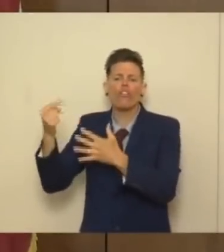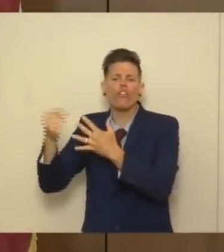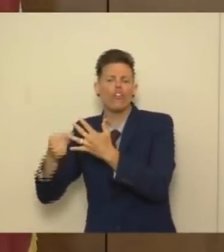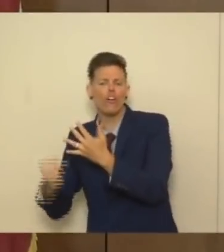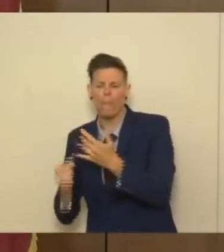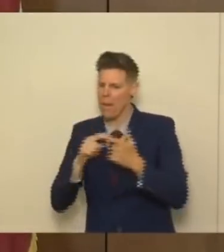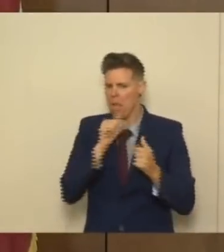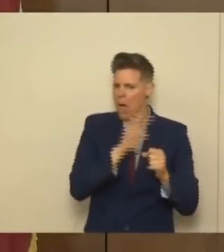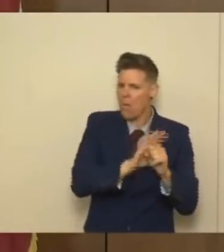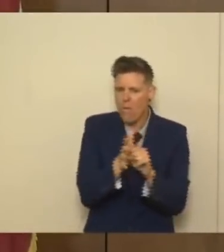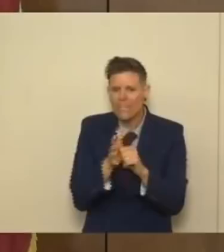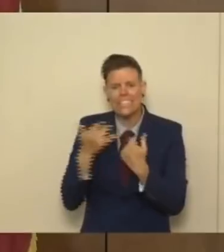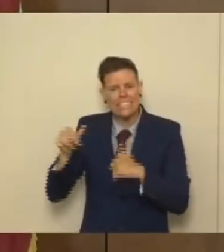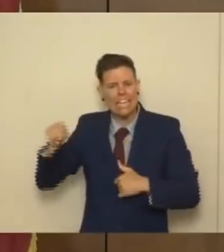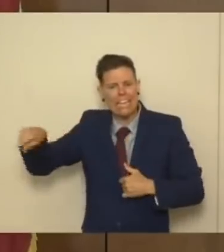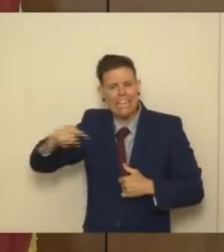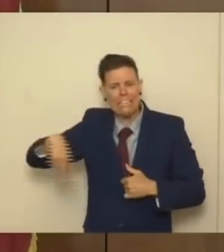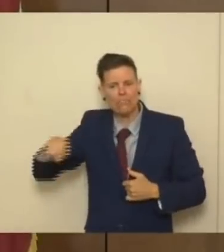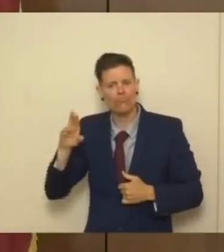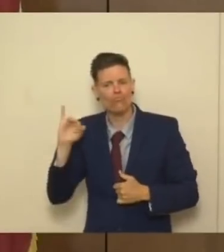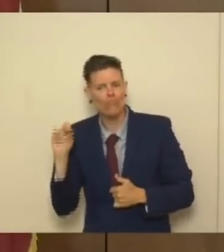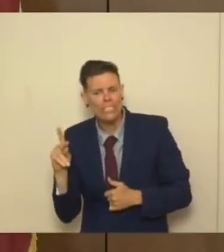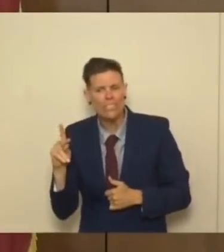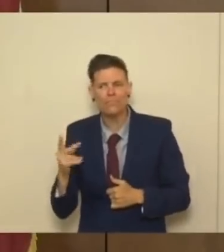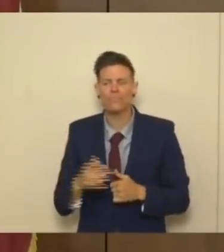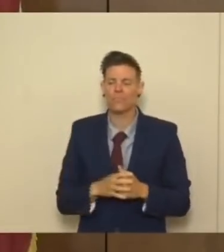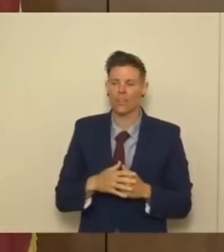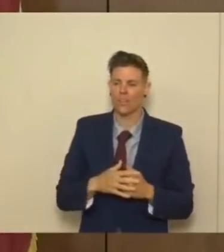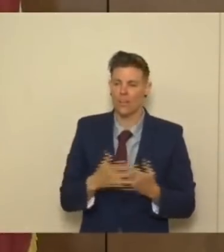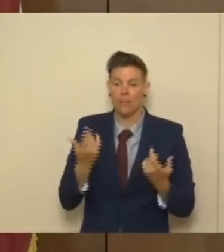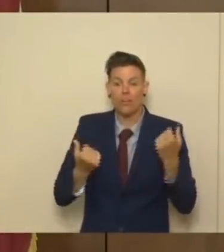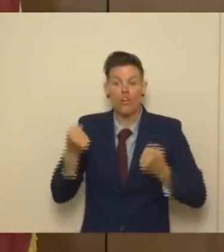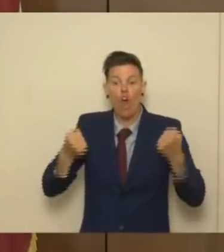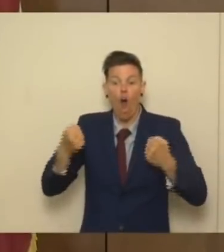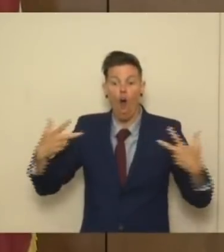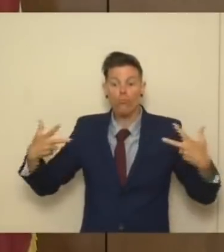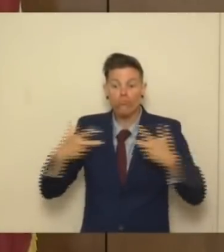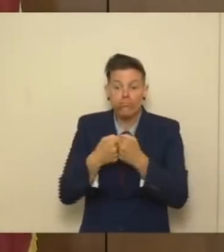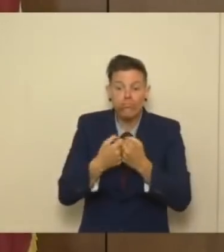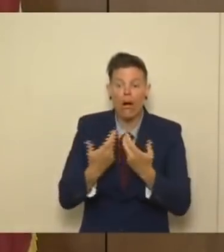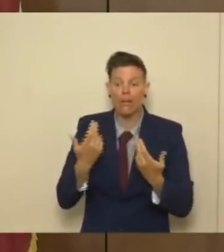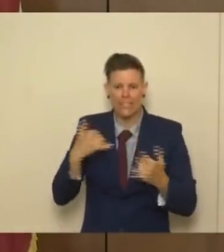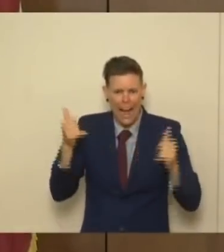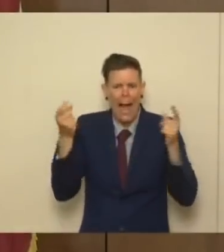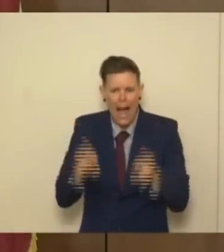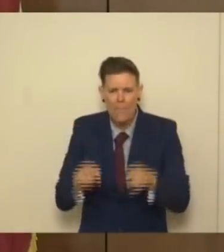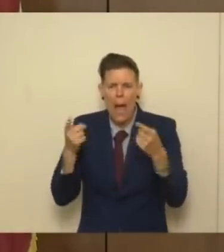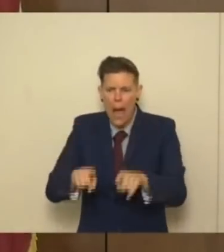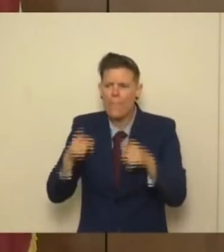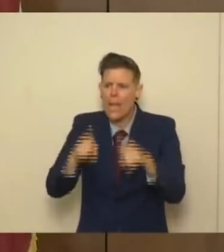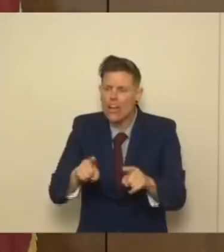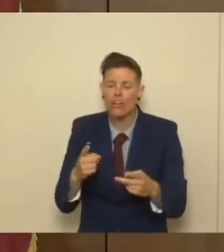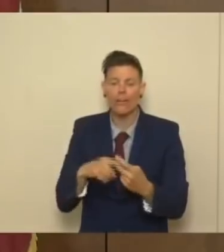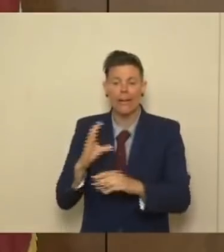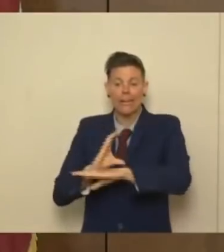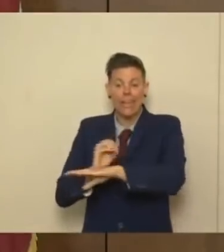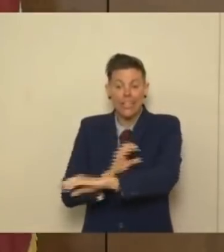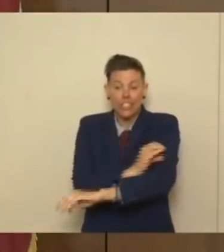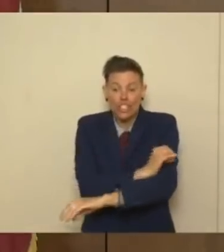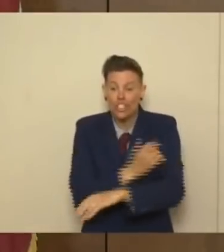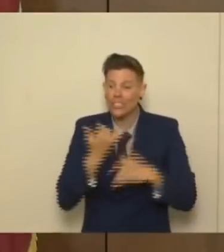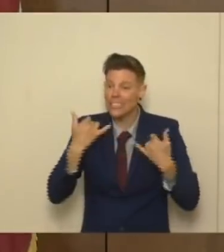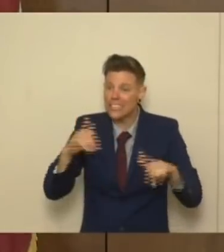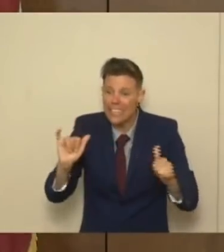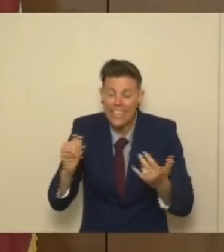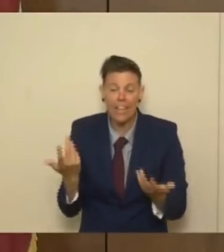car accidents. People still have cancer. People still need surgery. I don't want